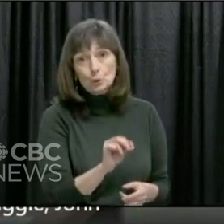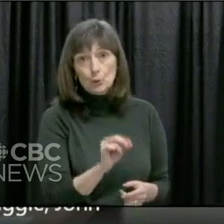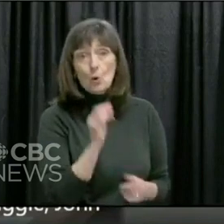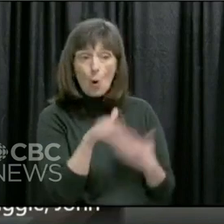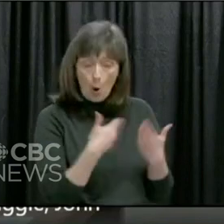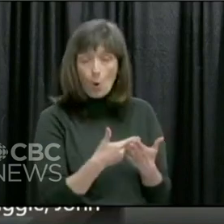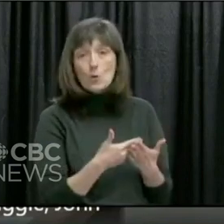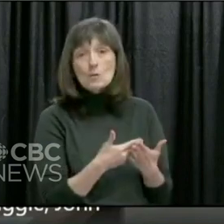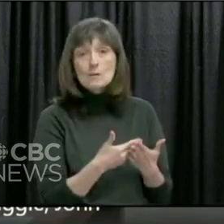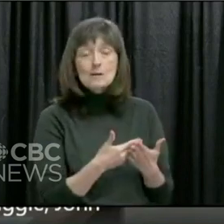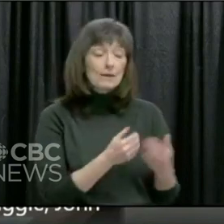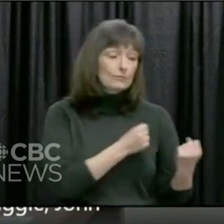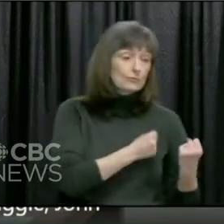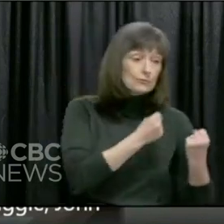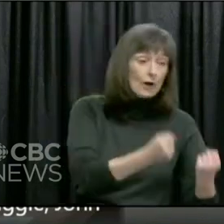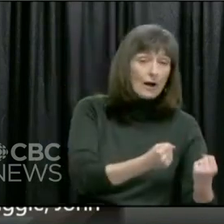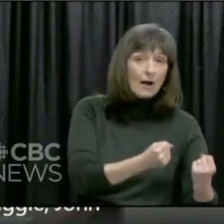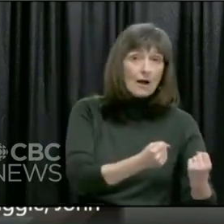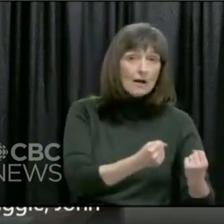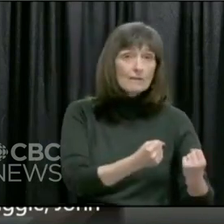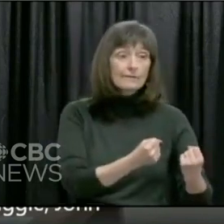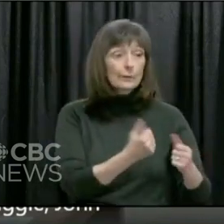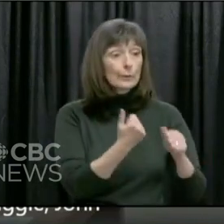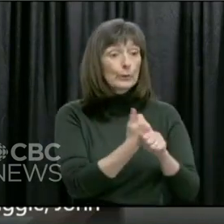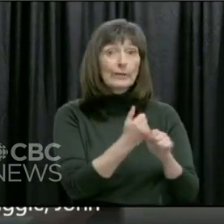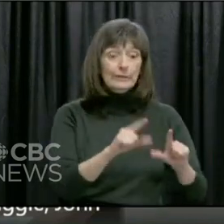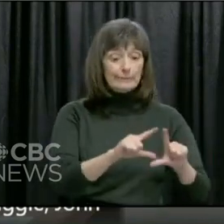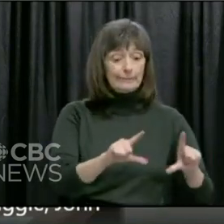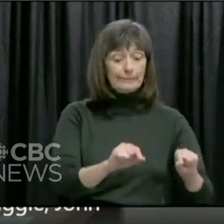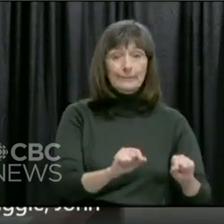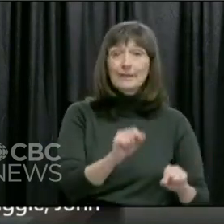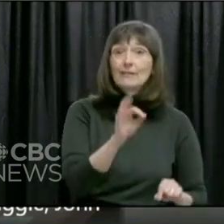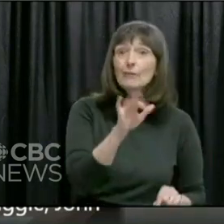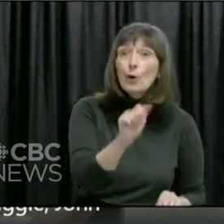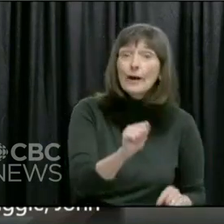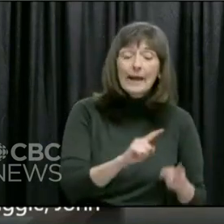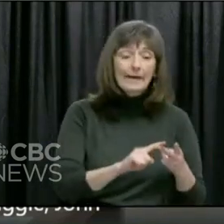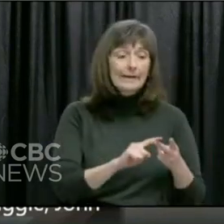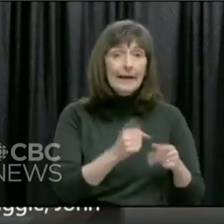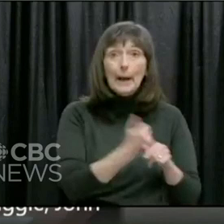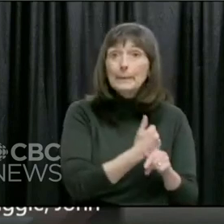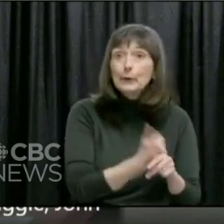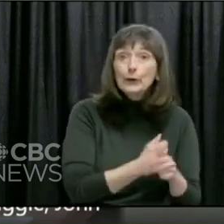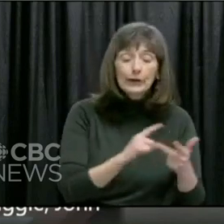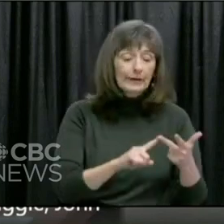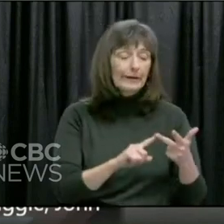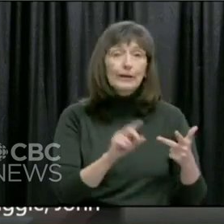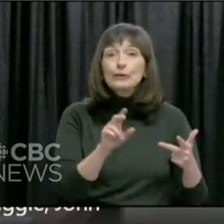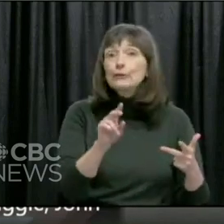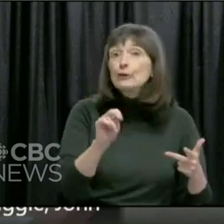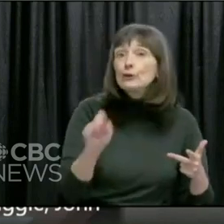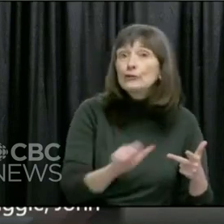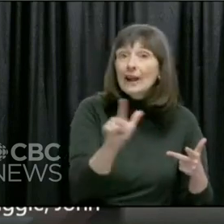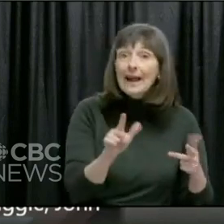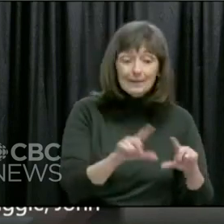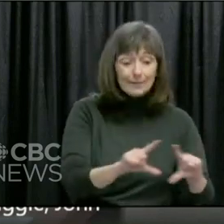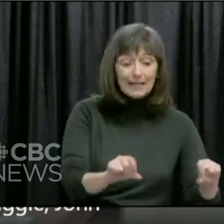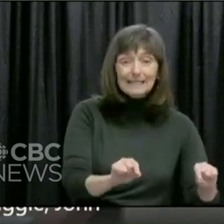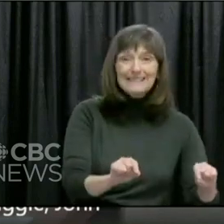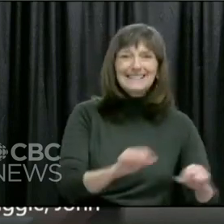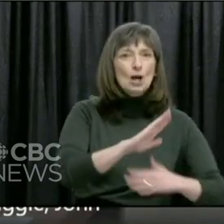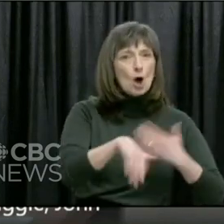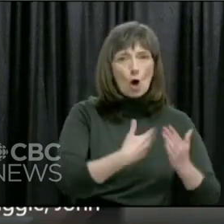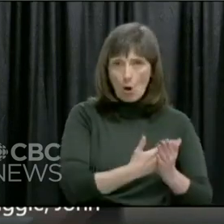whether their car has an Alberta plate or a Florida plate or a Newfoundland and Labrador plate, have